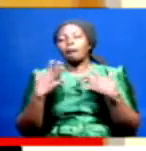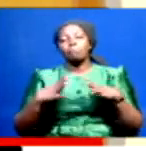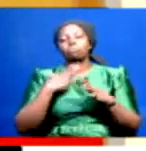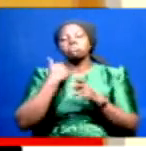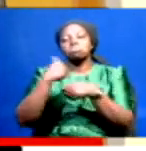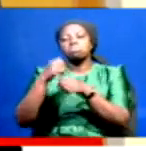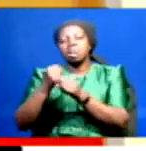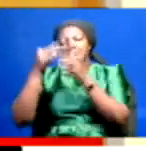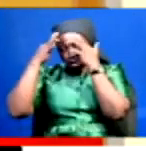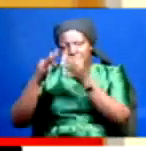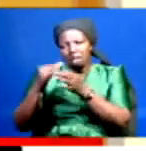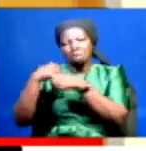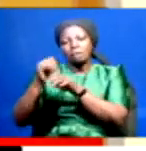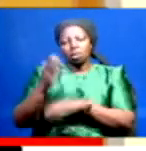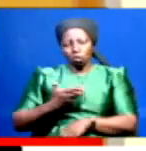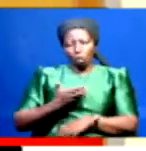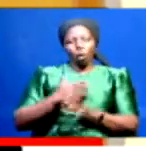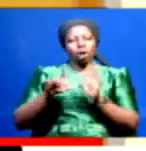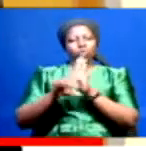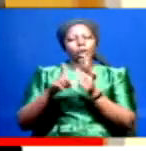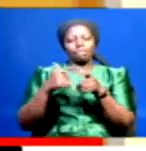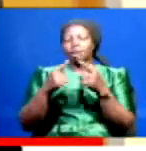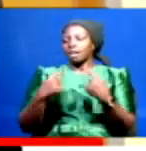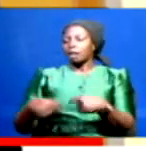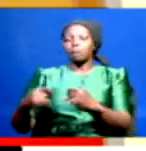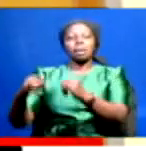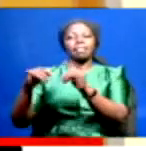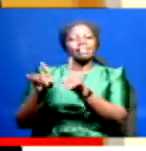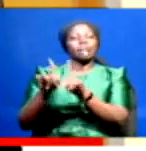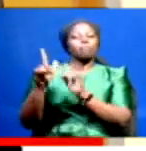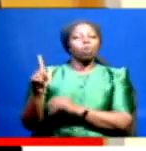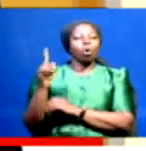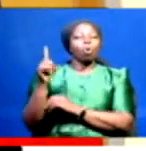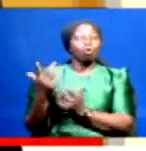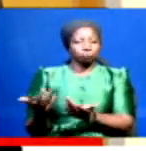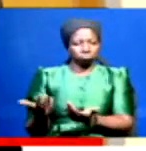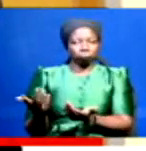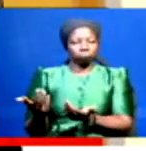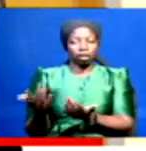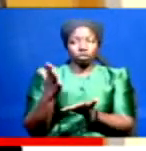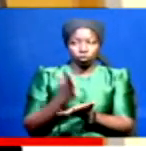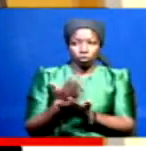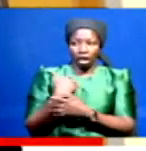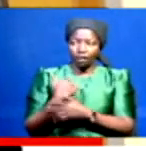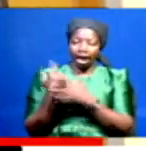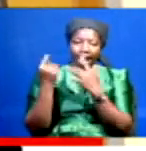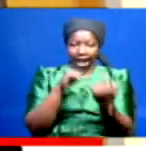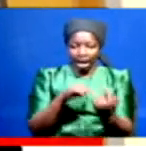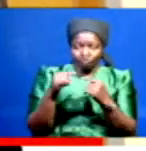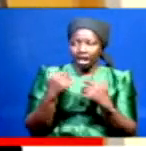own laws and then go ahead and execute it. And then, you know, much as there's been an argument, I've been engaging with some